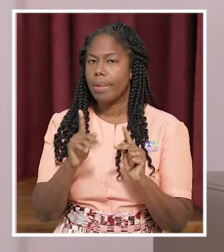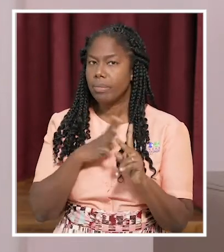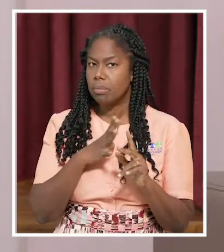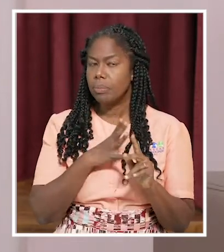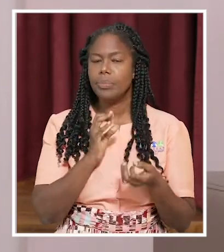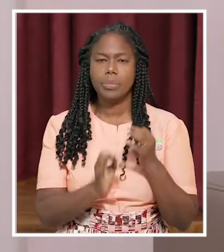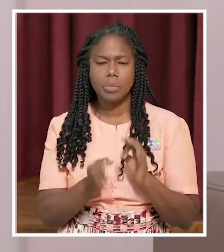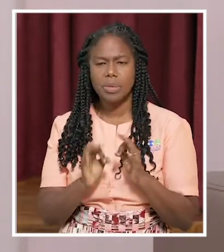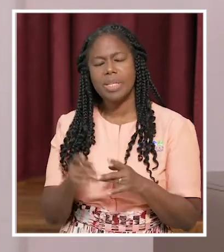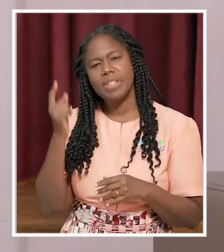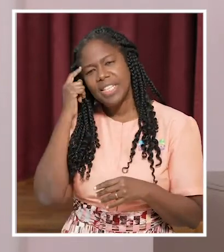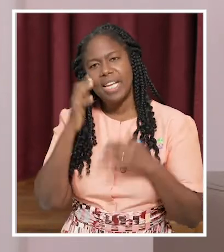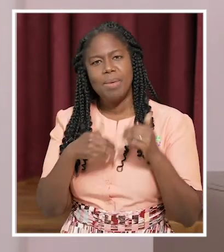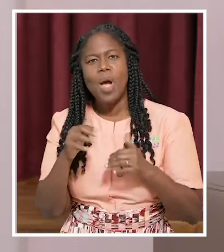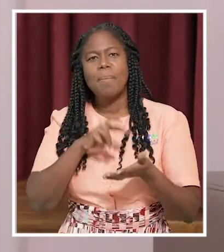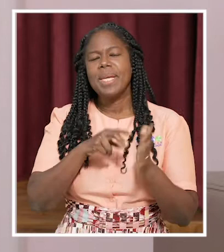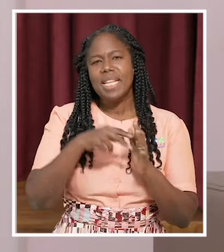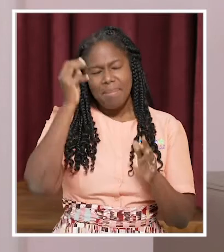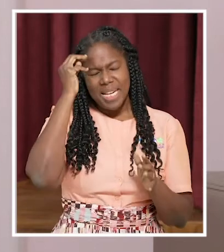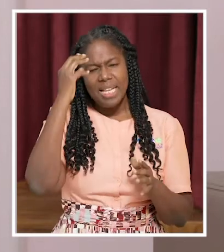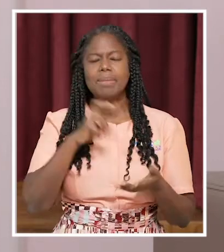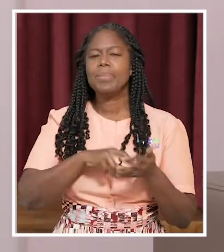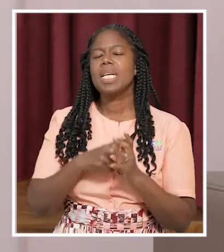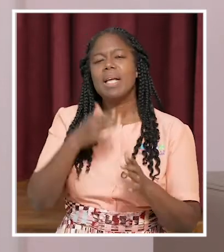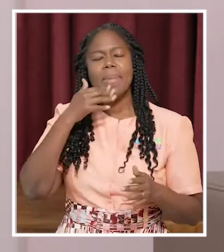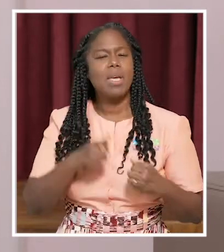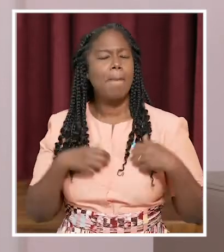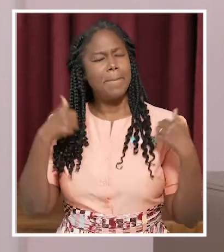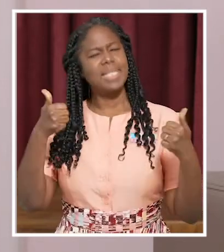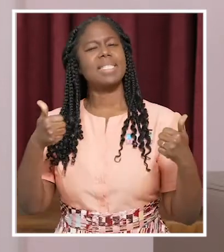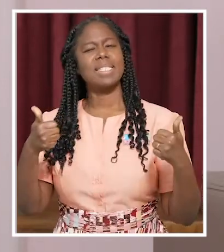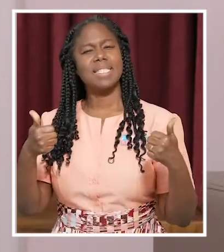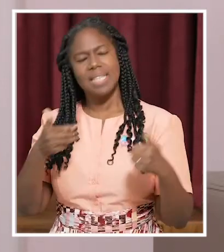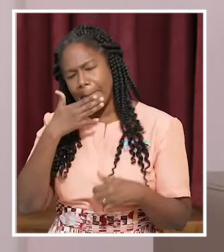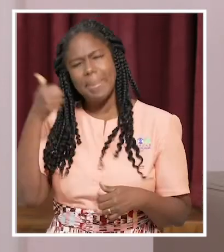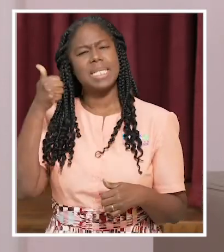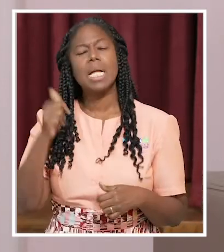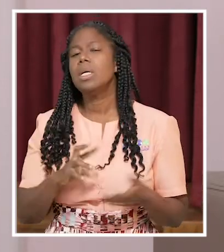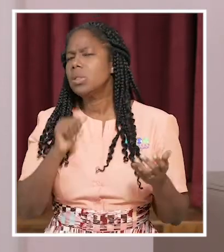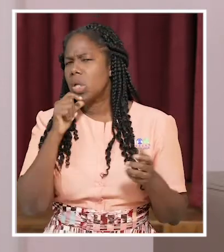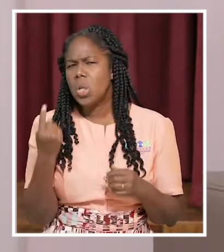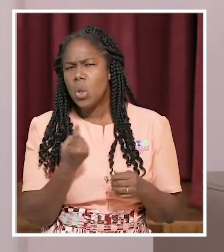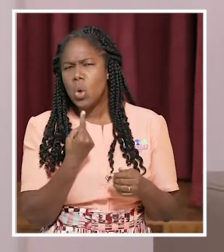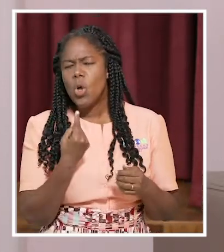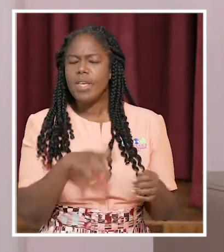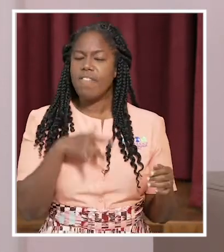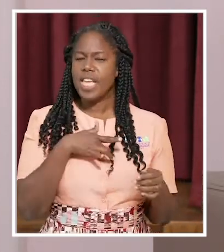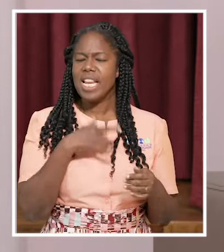well, to function well, to basically be your best, not just the absence of a mental illness per se, but feeling